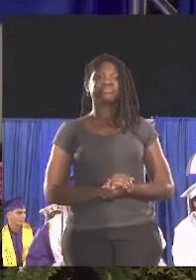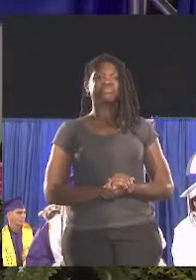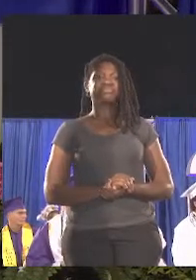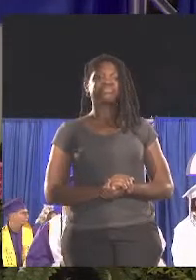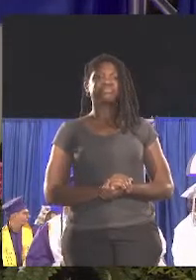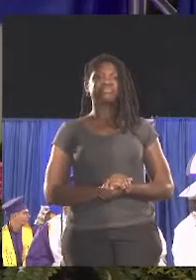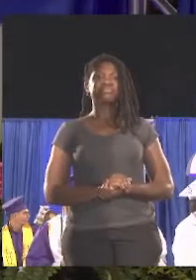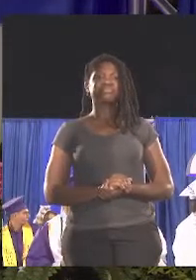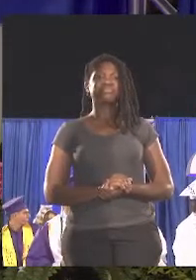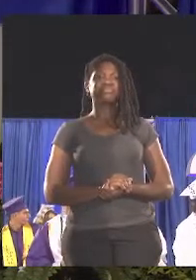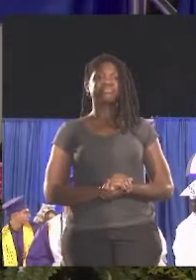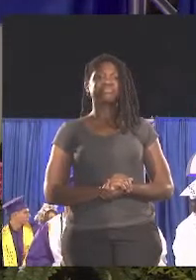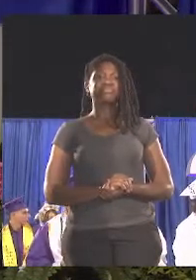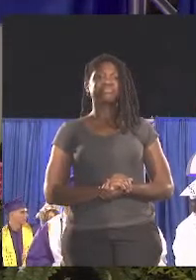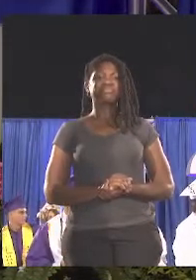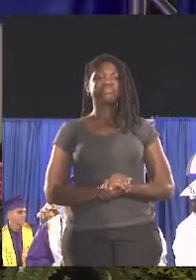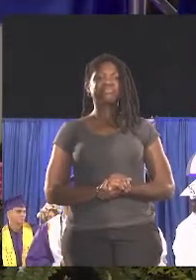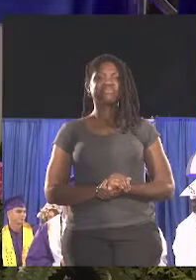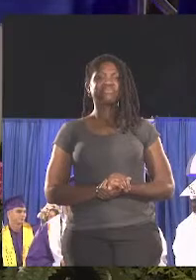name.